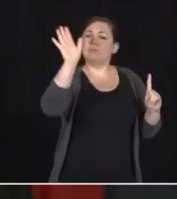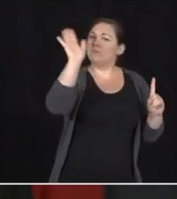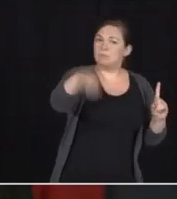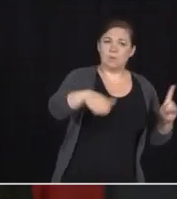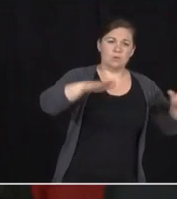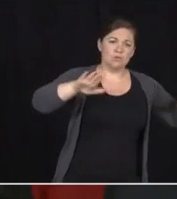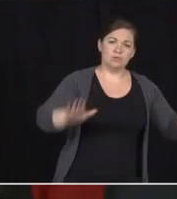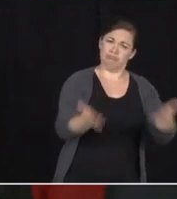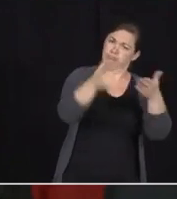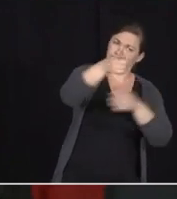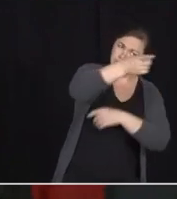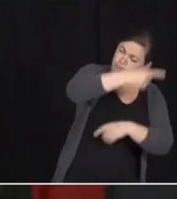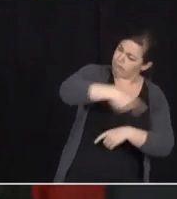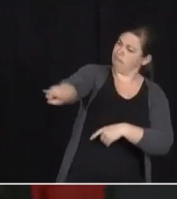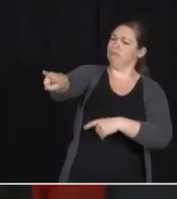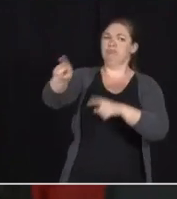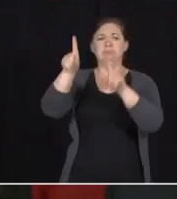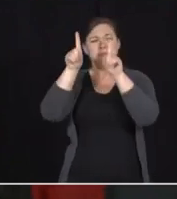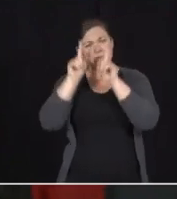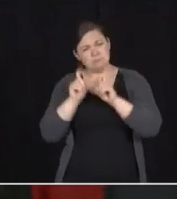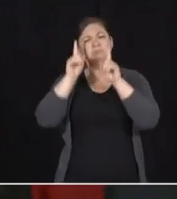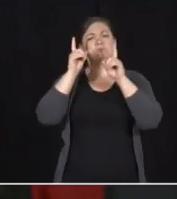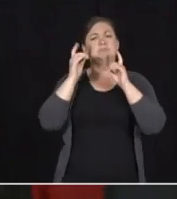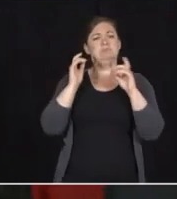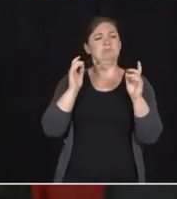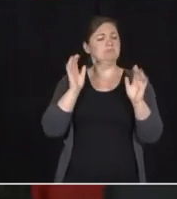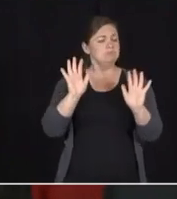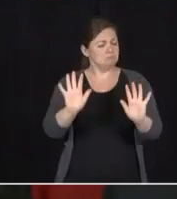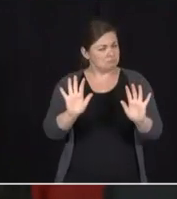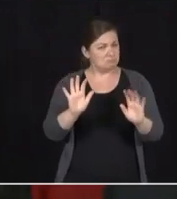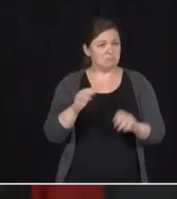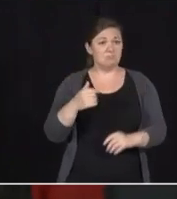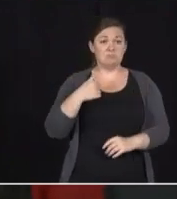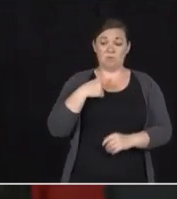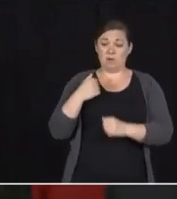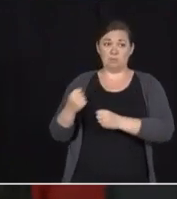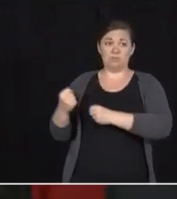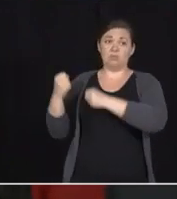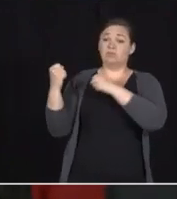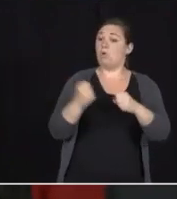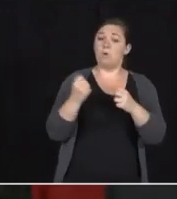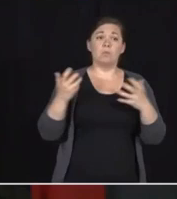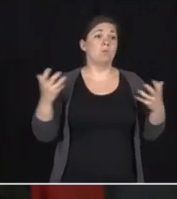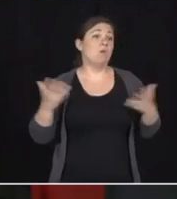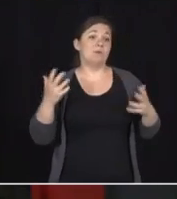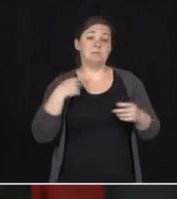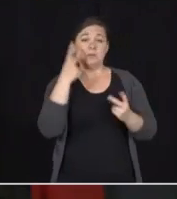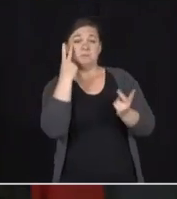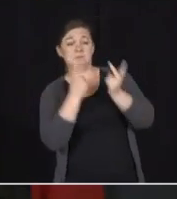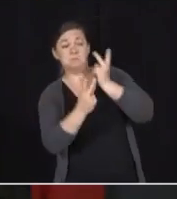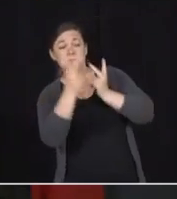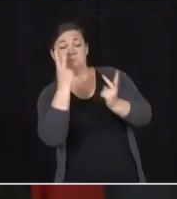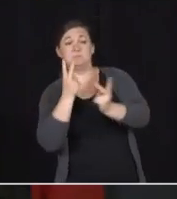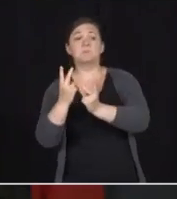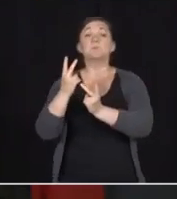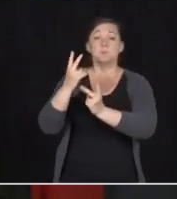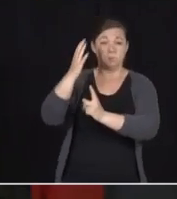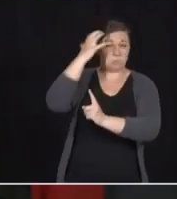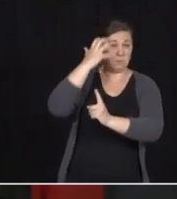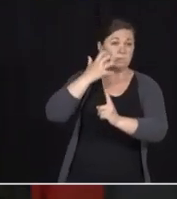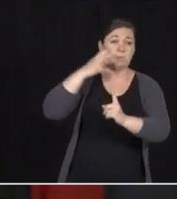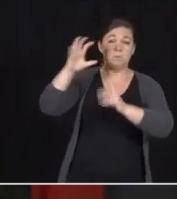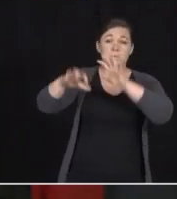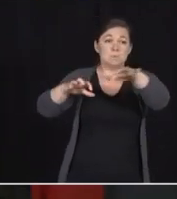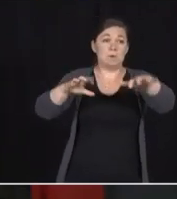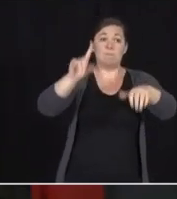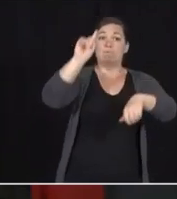get tested. And I can tell you, I'm so proud. When I drove in and went by a couple hospitals, and there's a lineup for the first